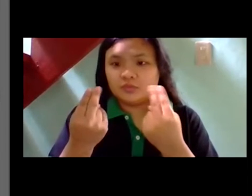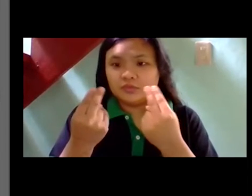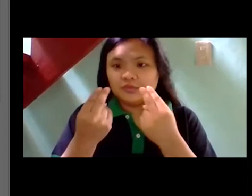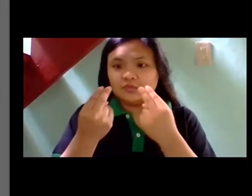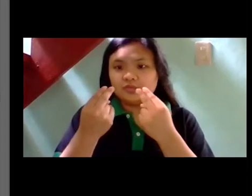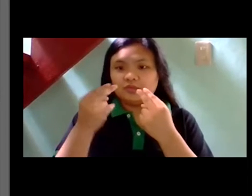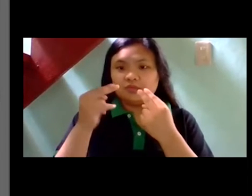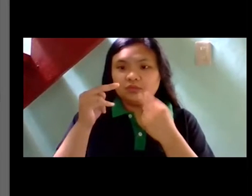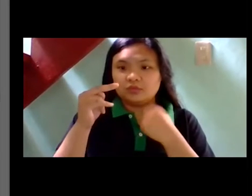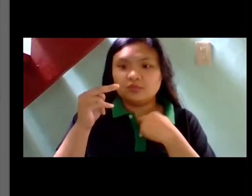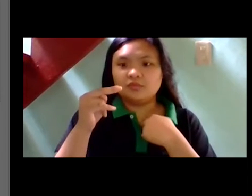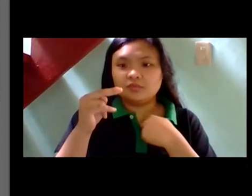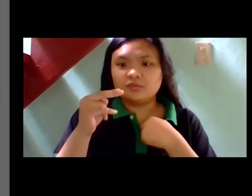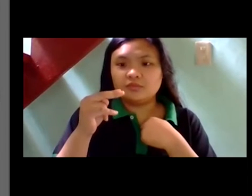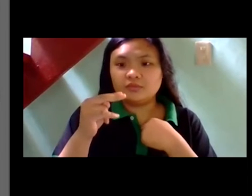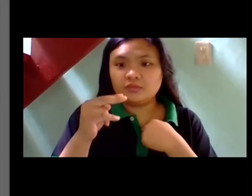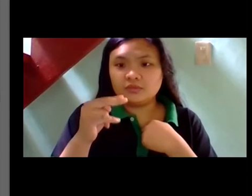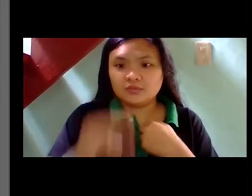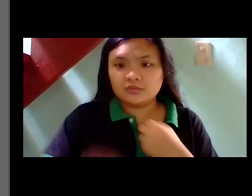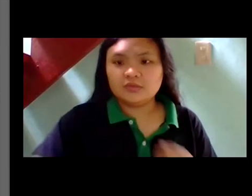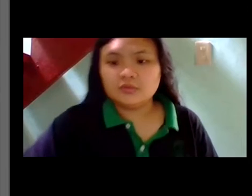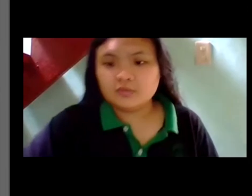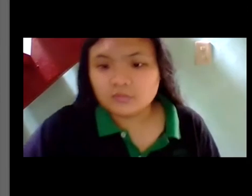Okay. Notebook.